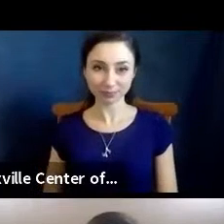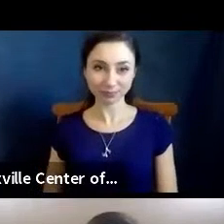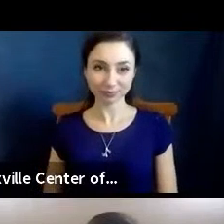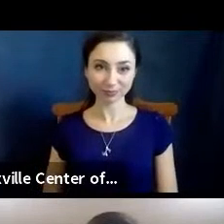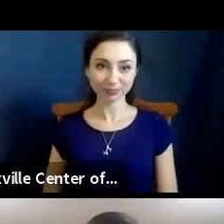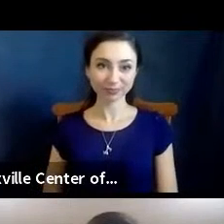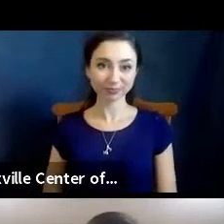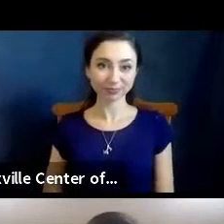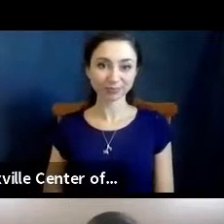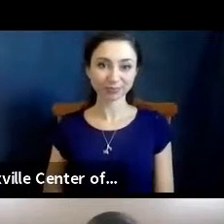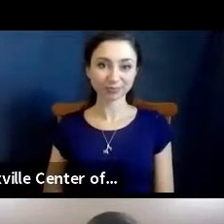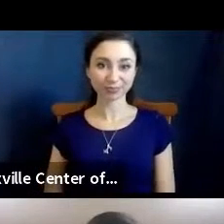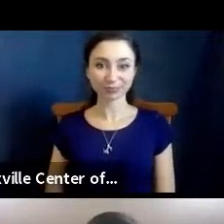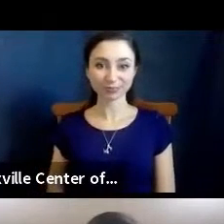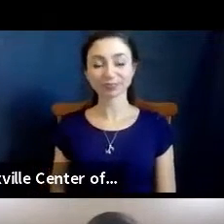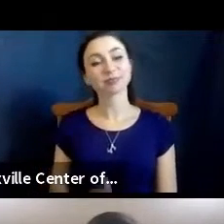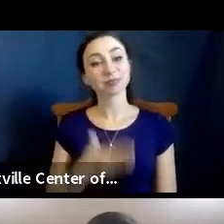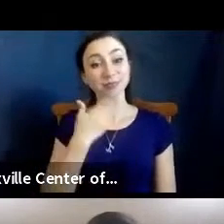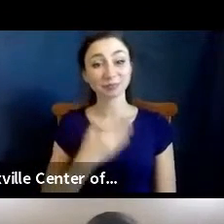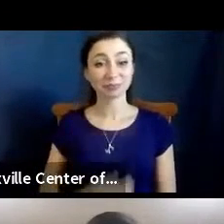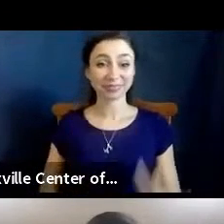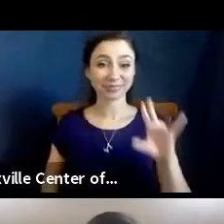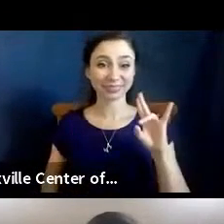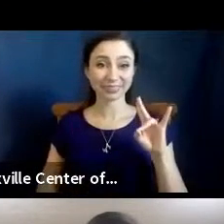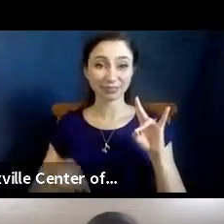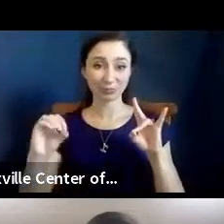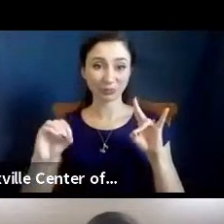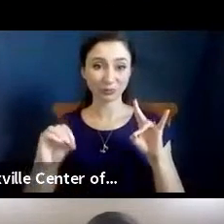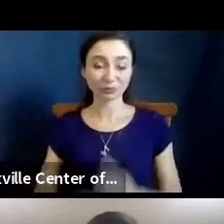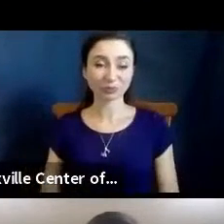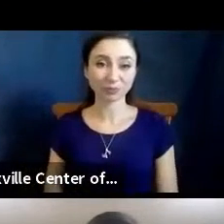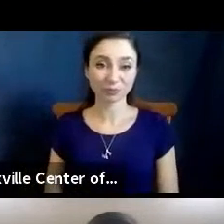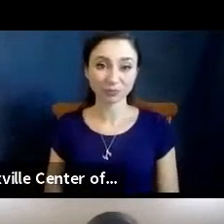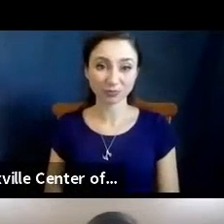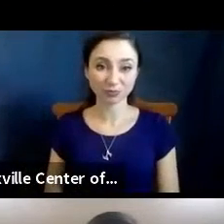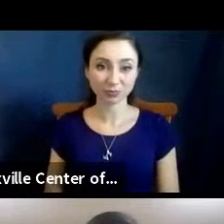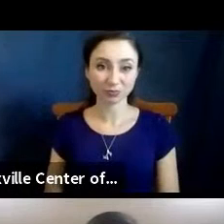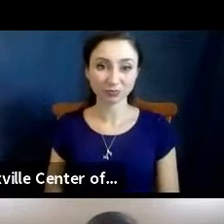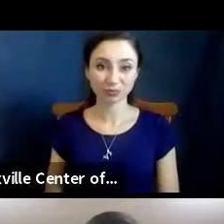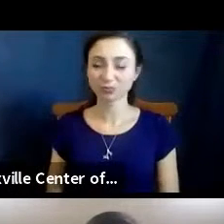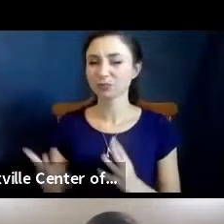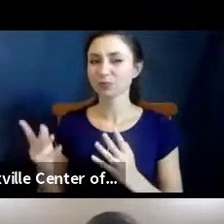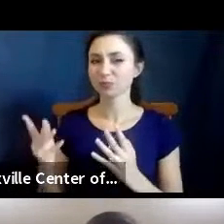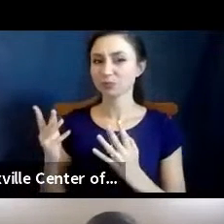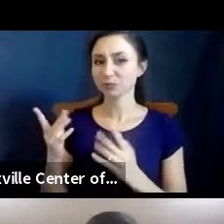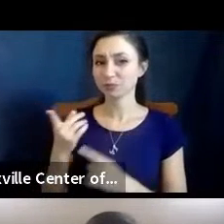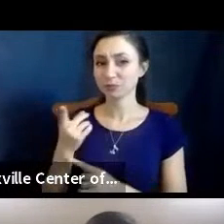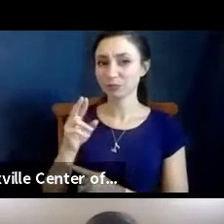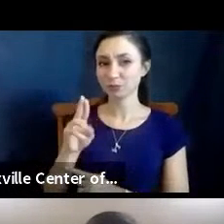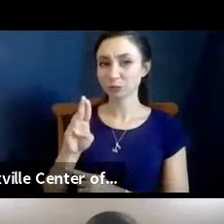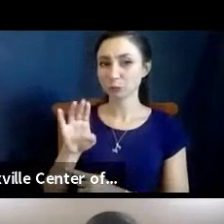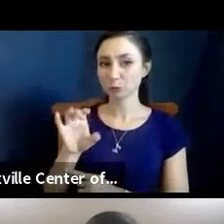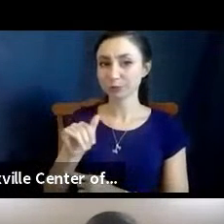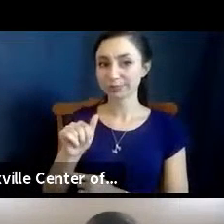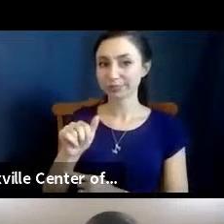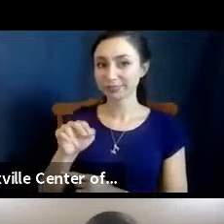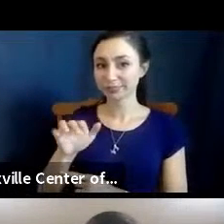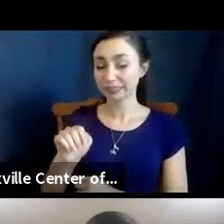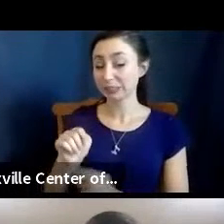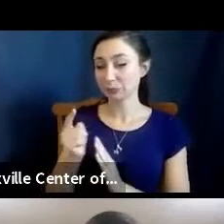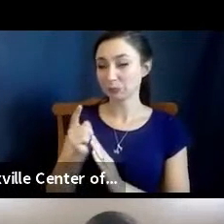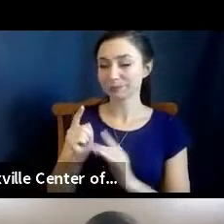Thank you. 7-0. Thank you. Madam Chair, one of